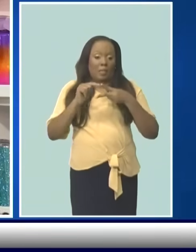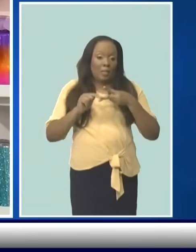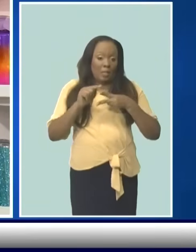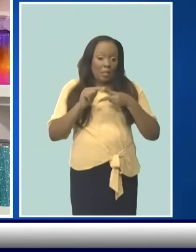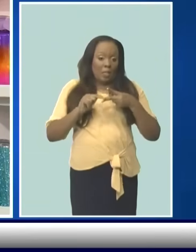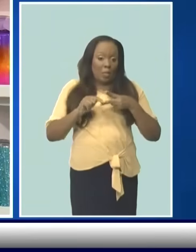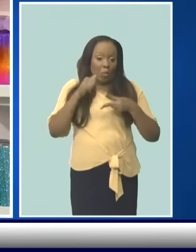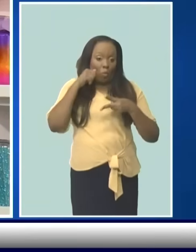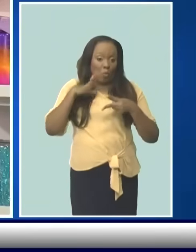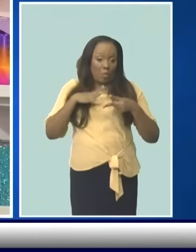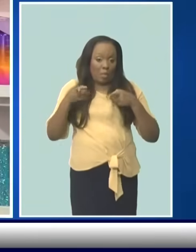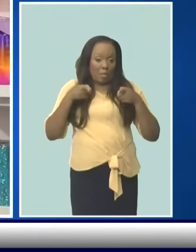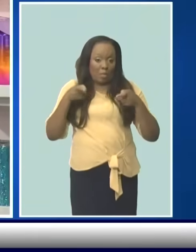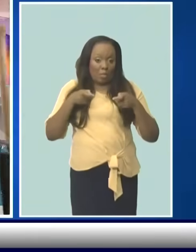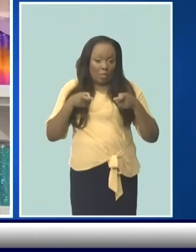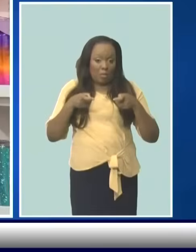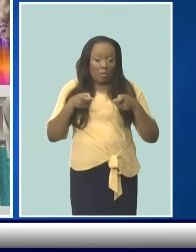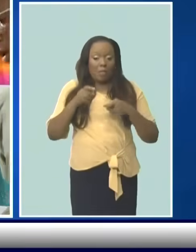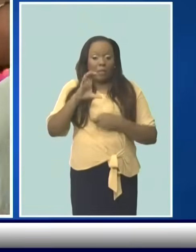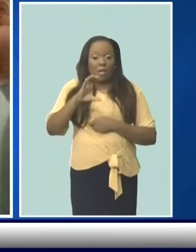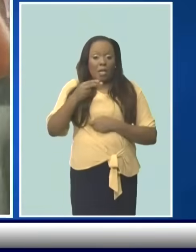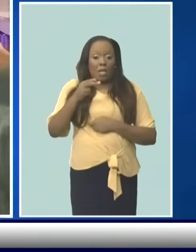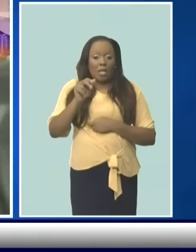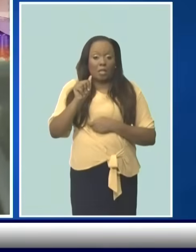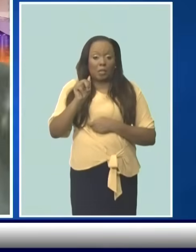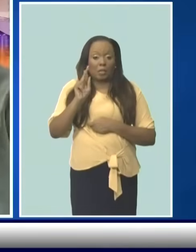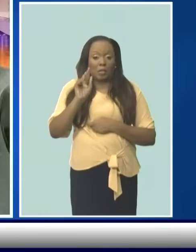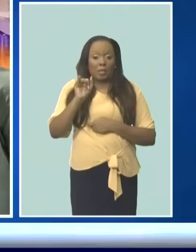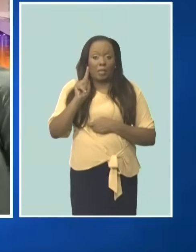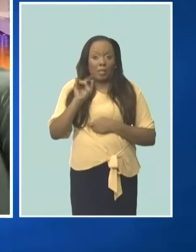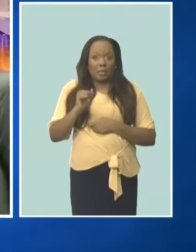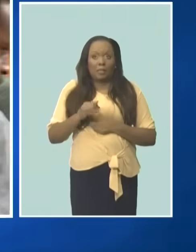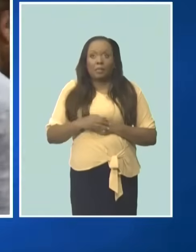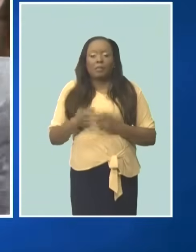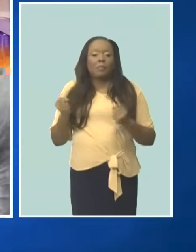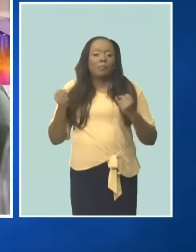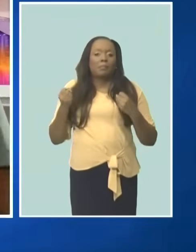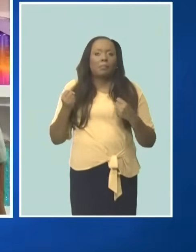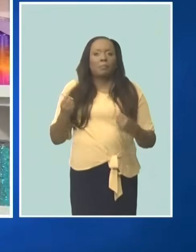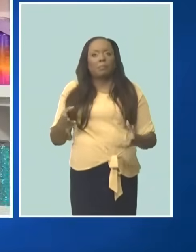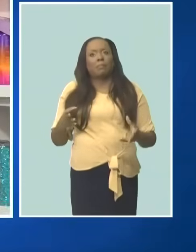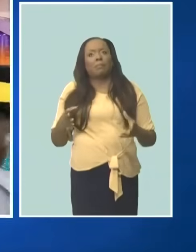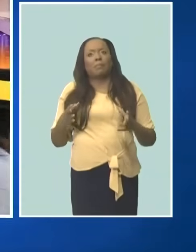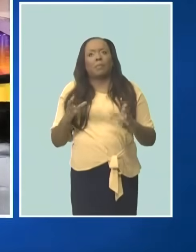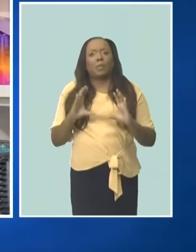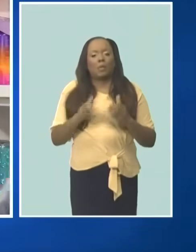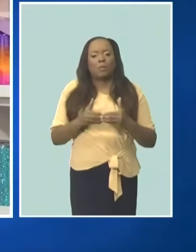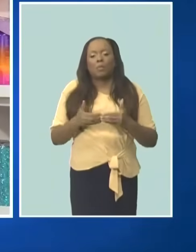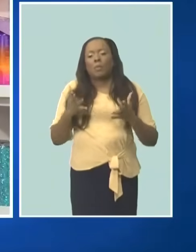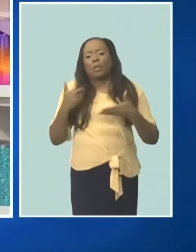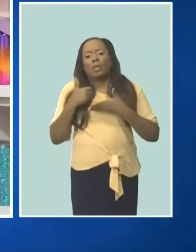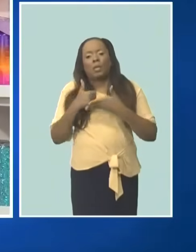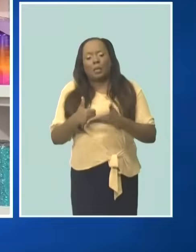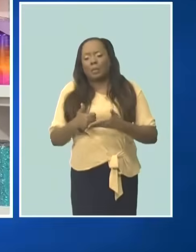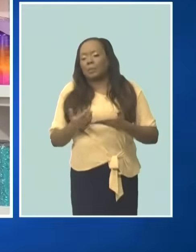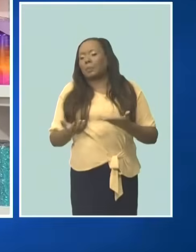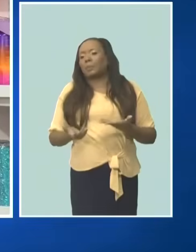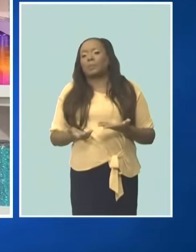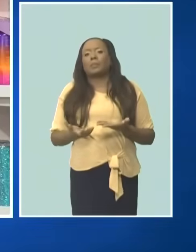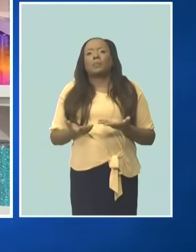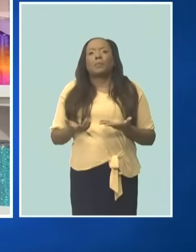Bellamy, many organizations we deal with that want to assist those going to school, and we play our part, we participate,